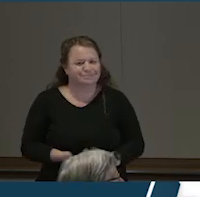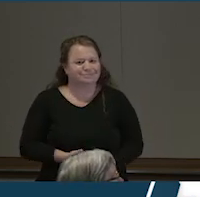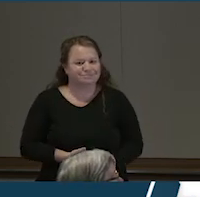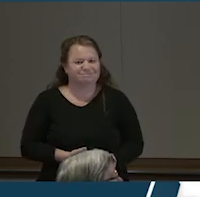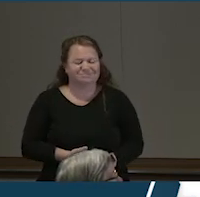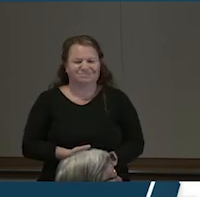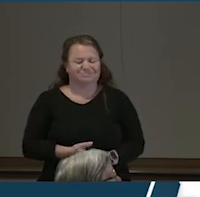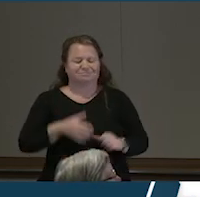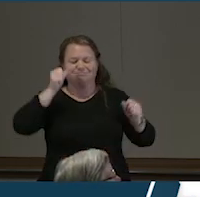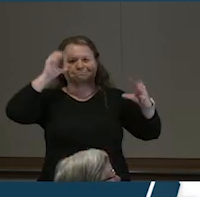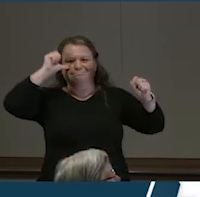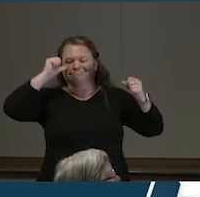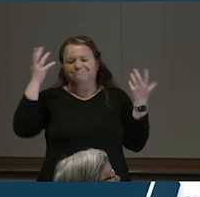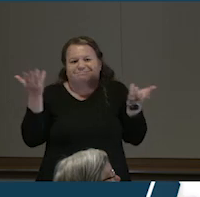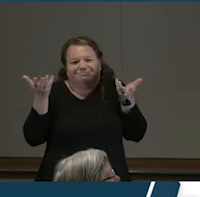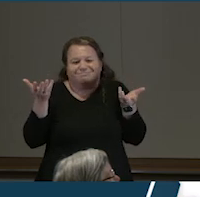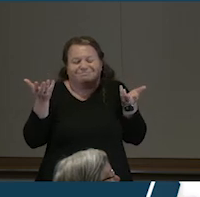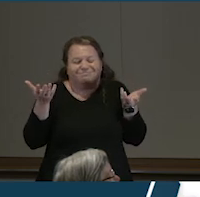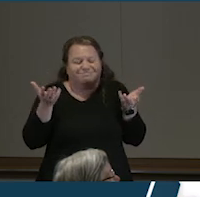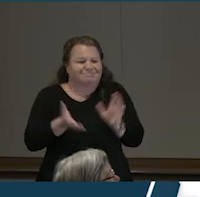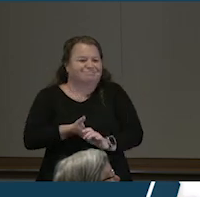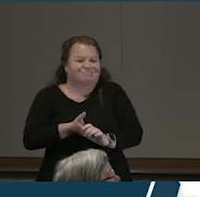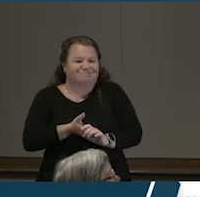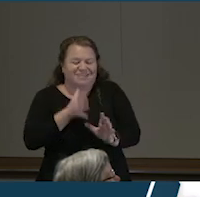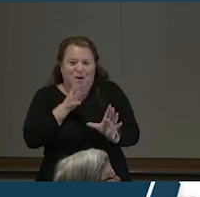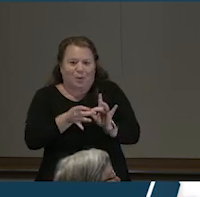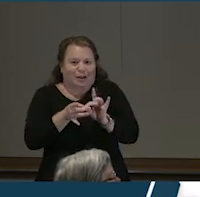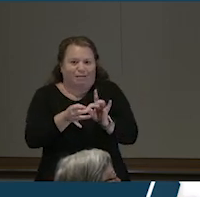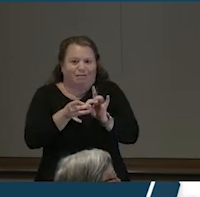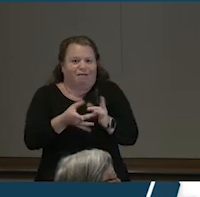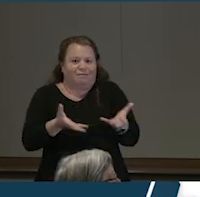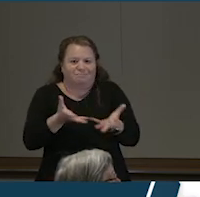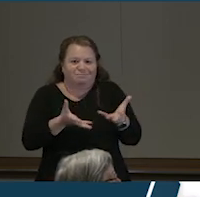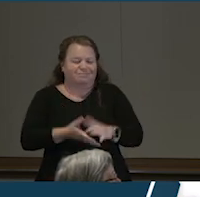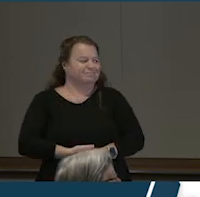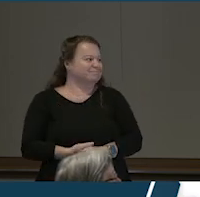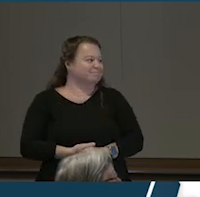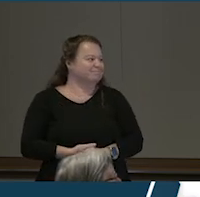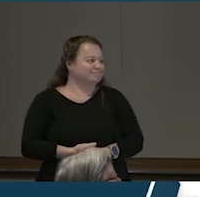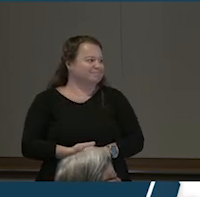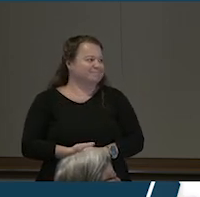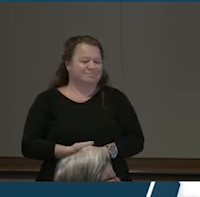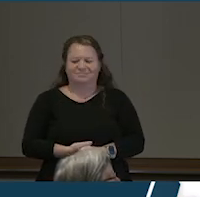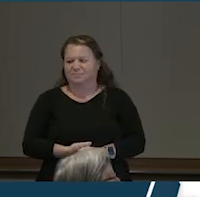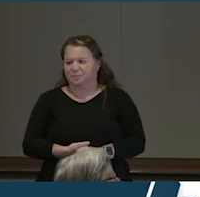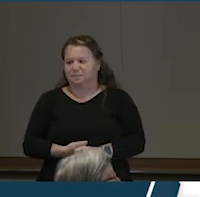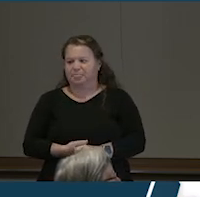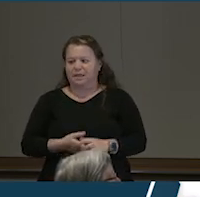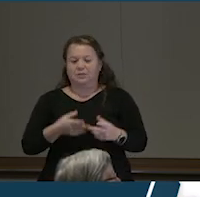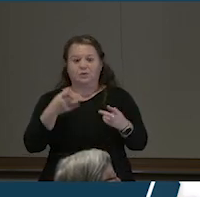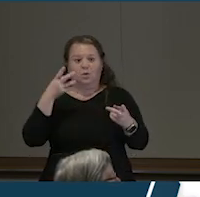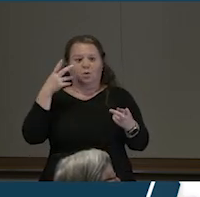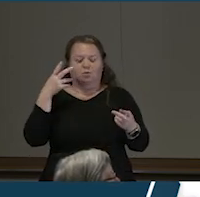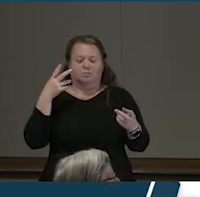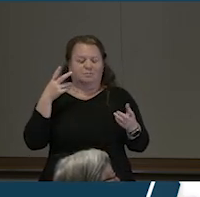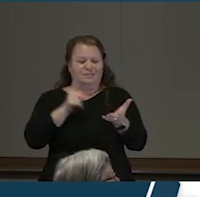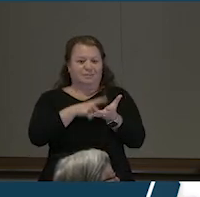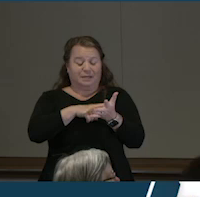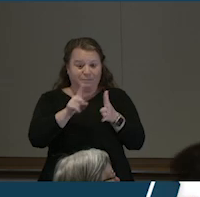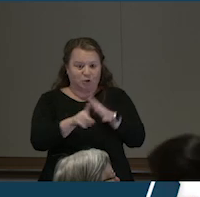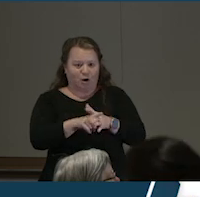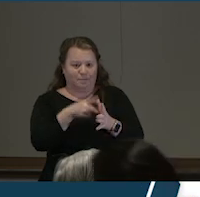It just blows my mind. And so the good part about being there and seeing the insanity that sometimes